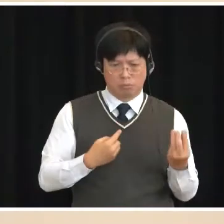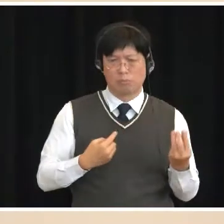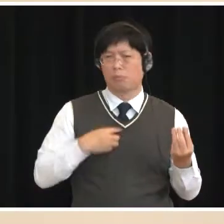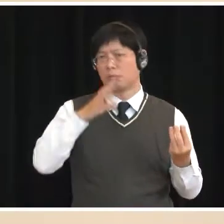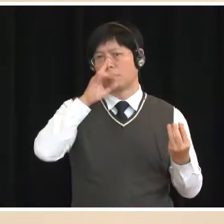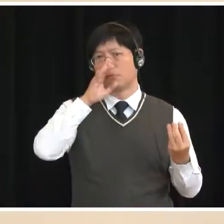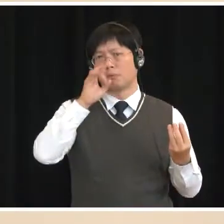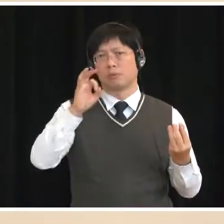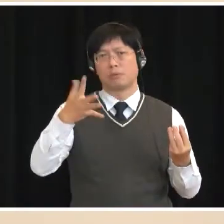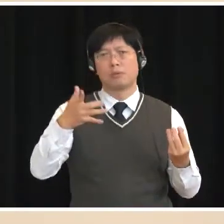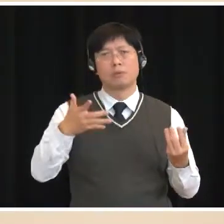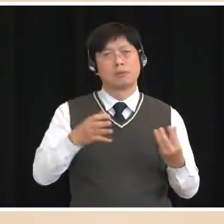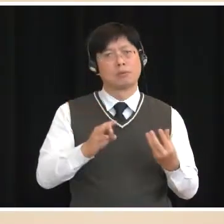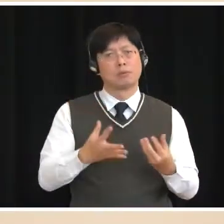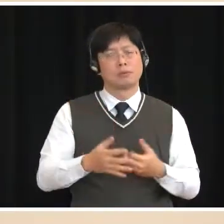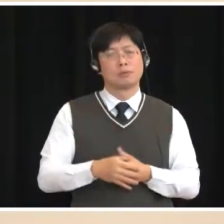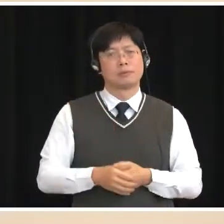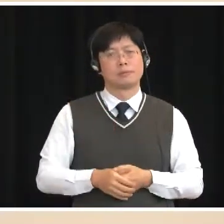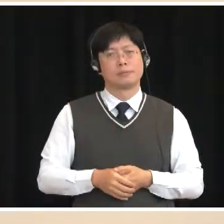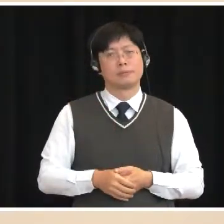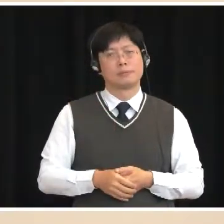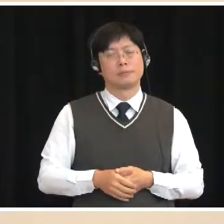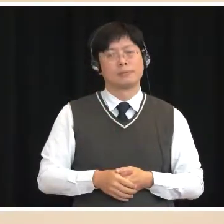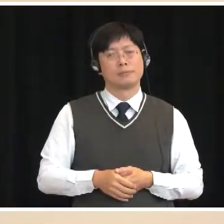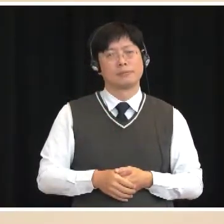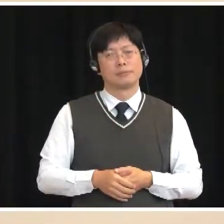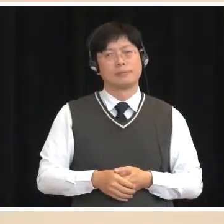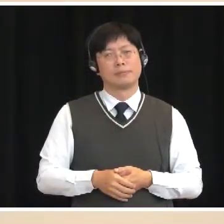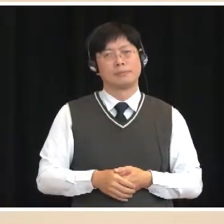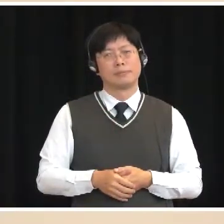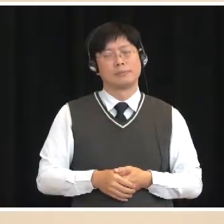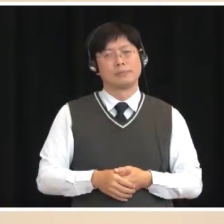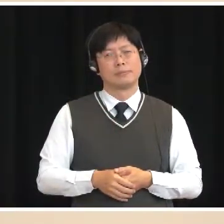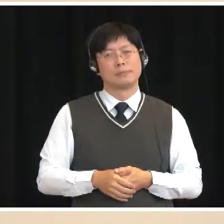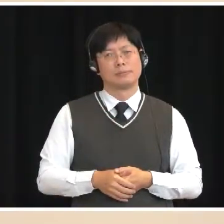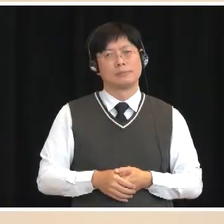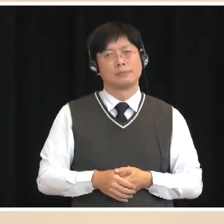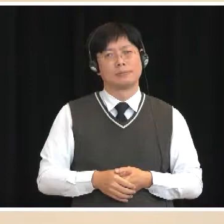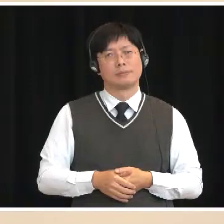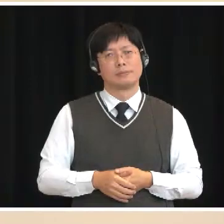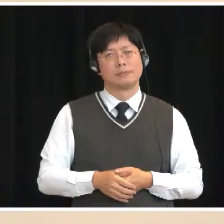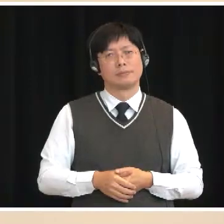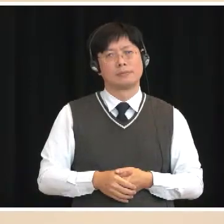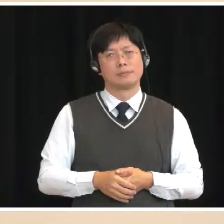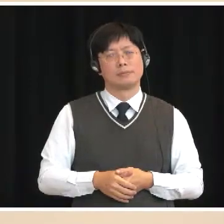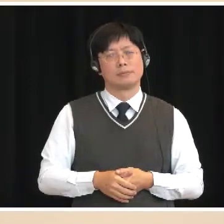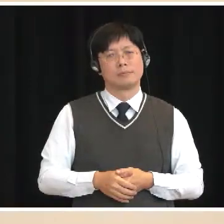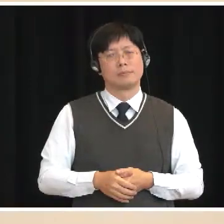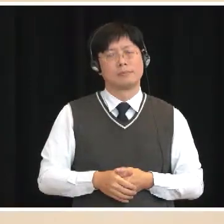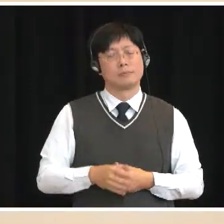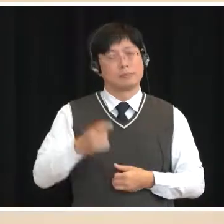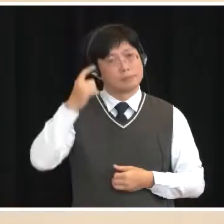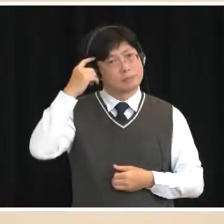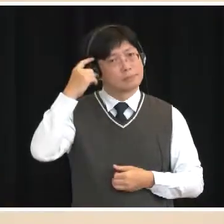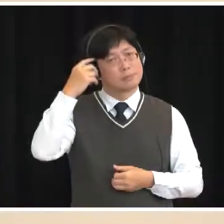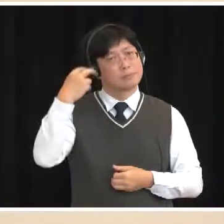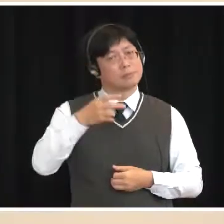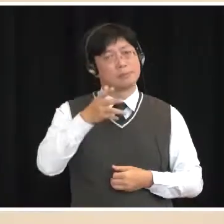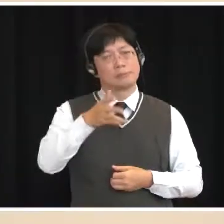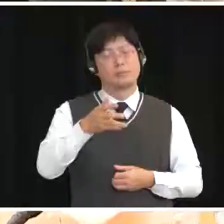more children in residential care, including 9 children under the age of 6. Thank you. Thank